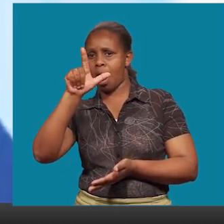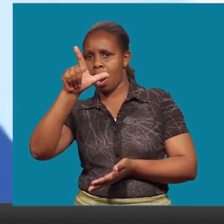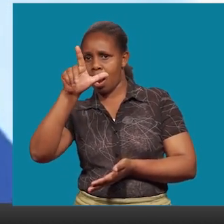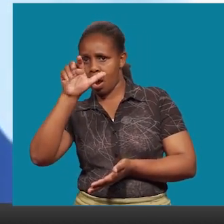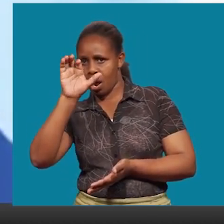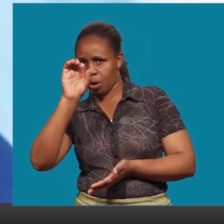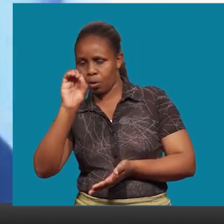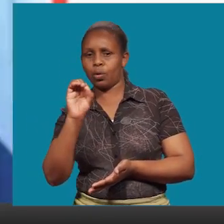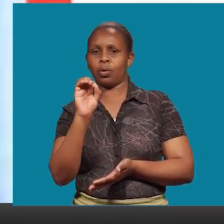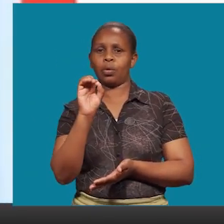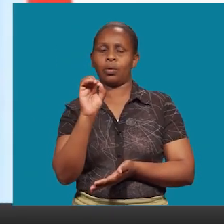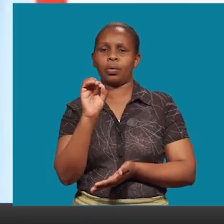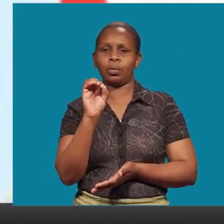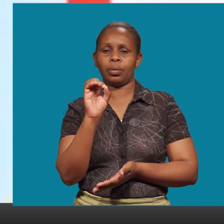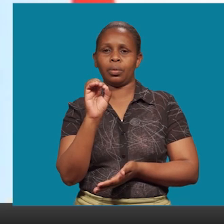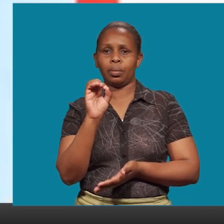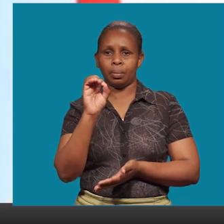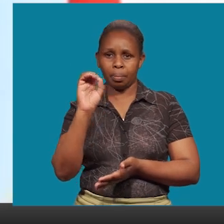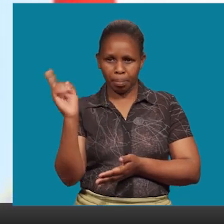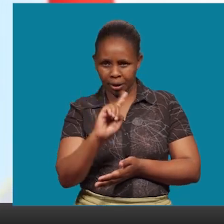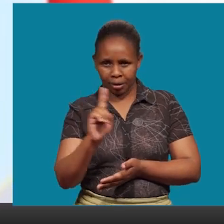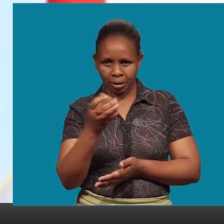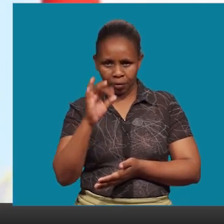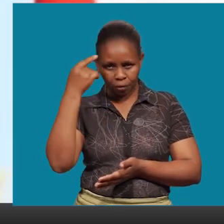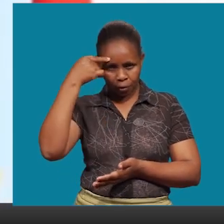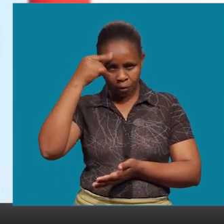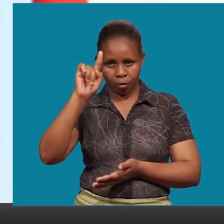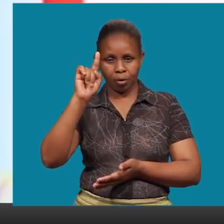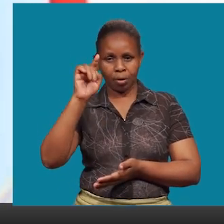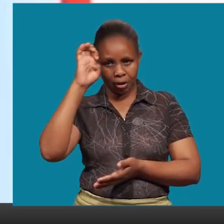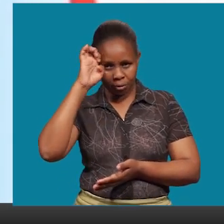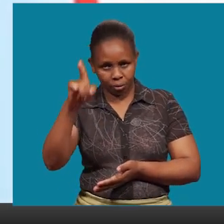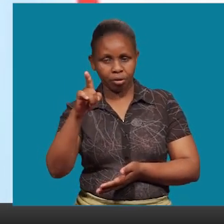Mr. Eliud Owalo, Minister for